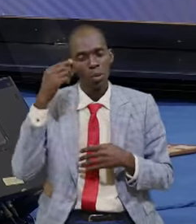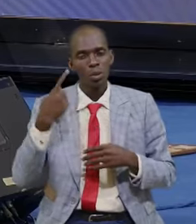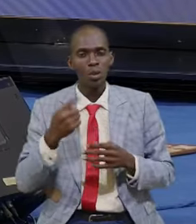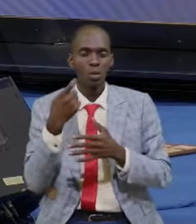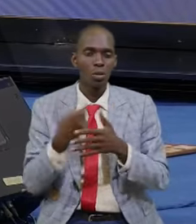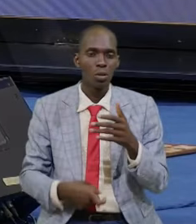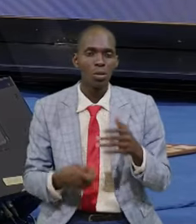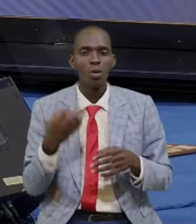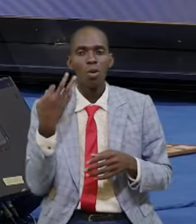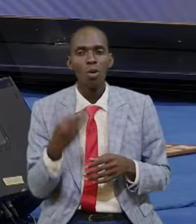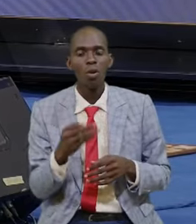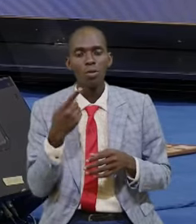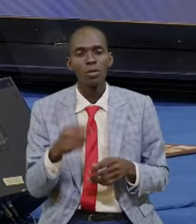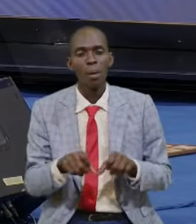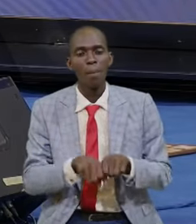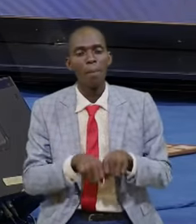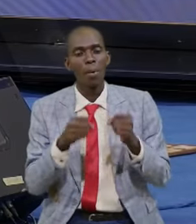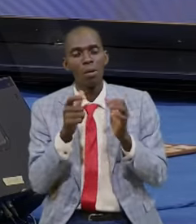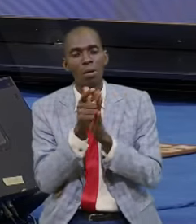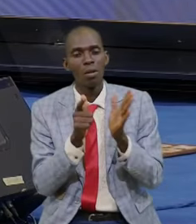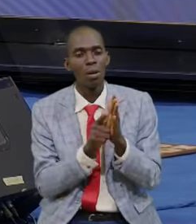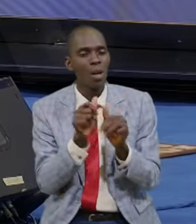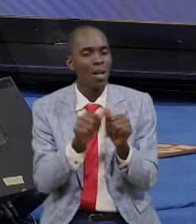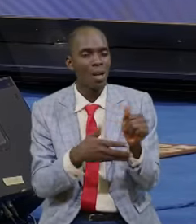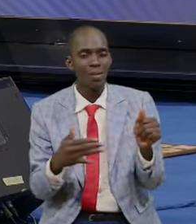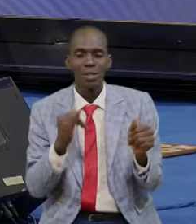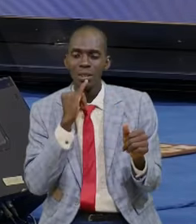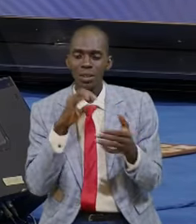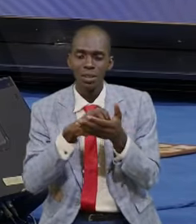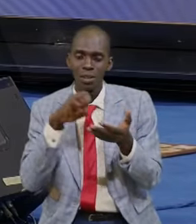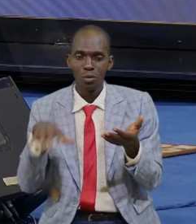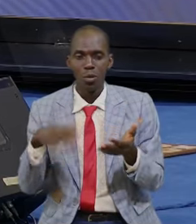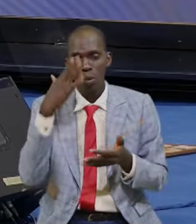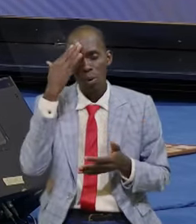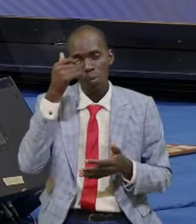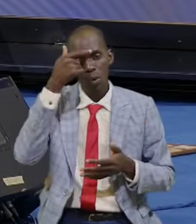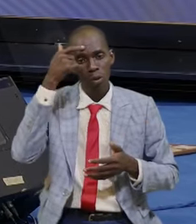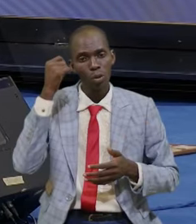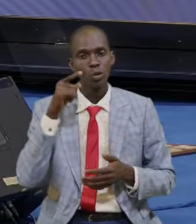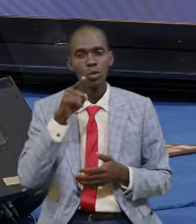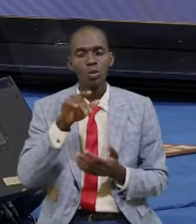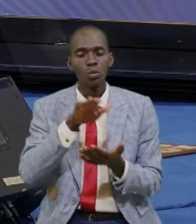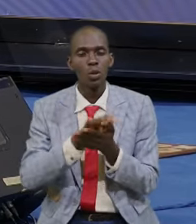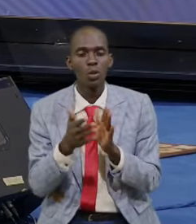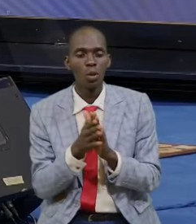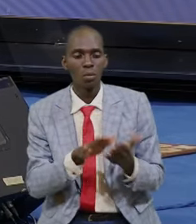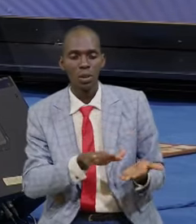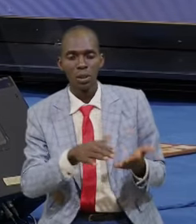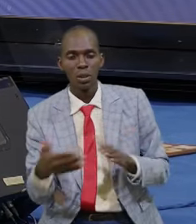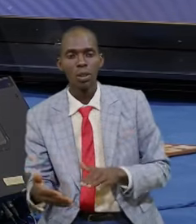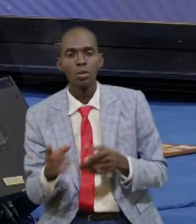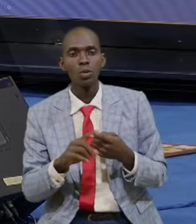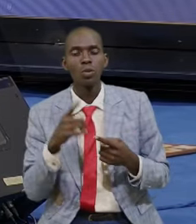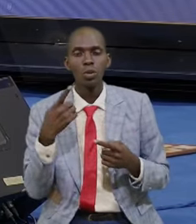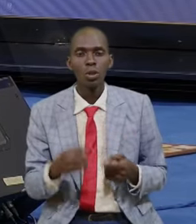of the broken law, everything is taken away, because you become dead to the old, dead to